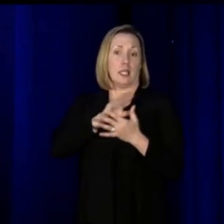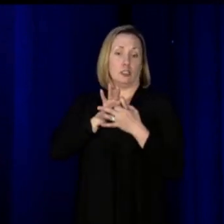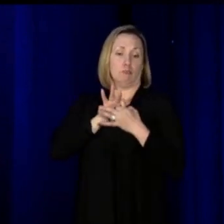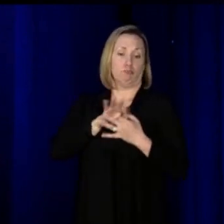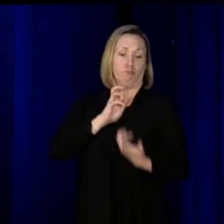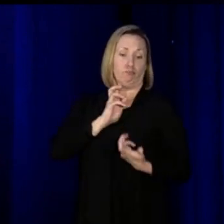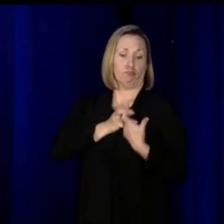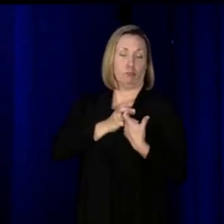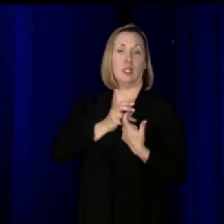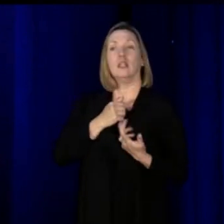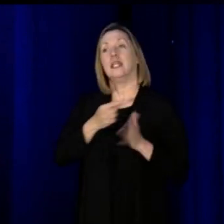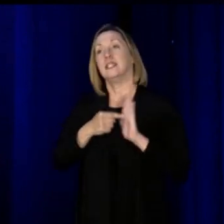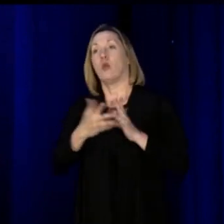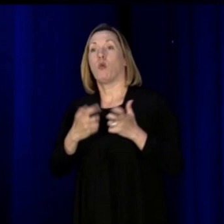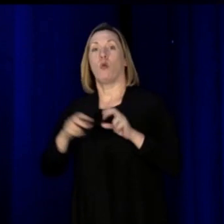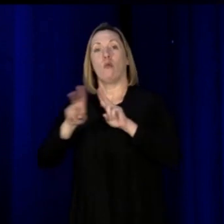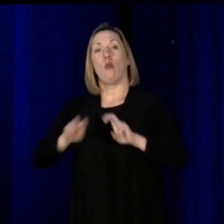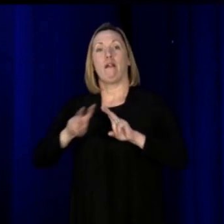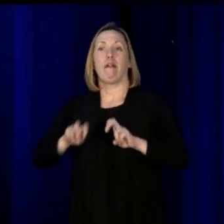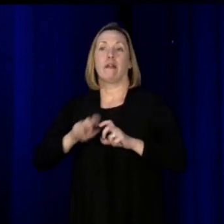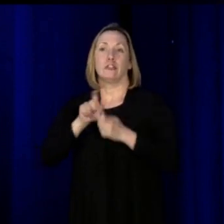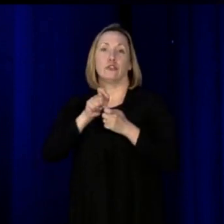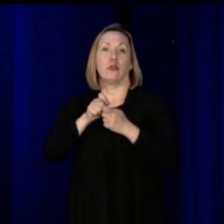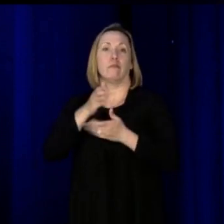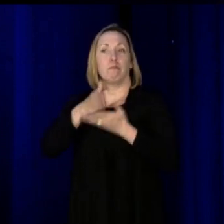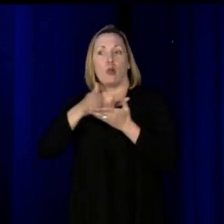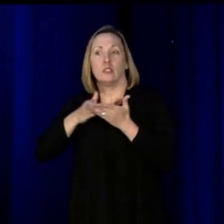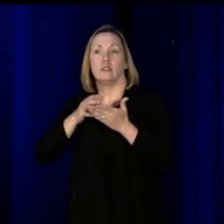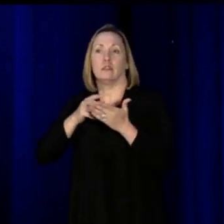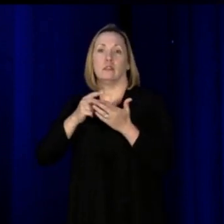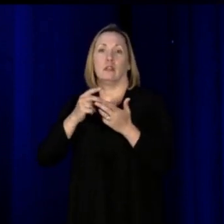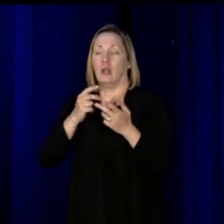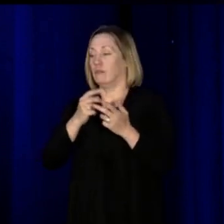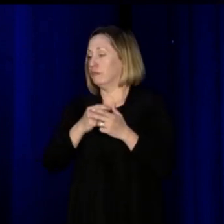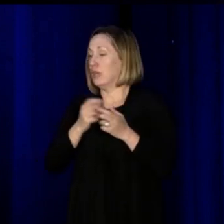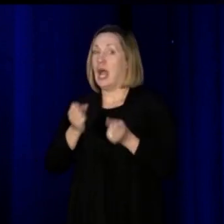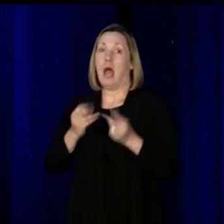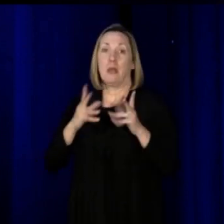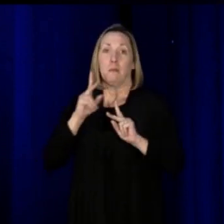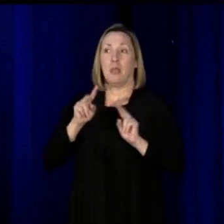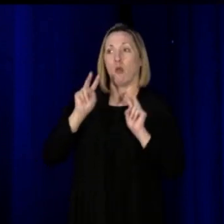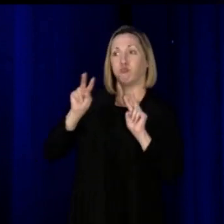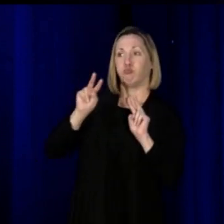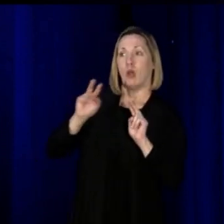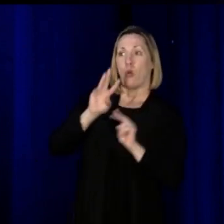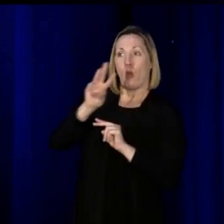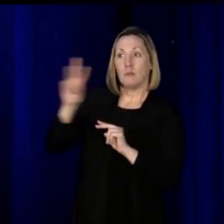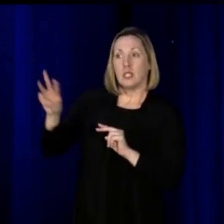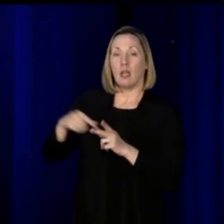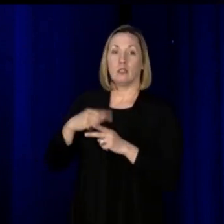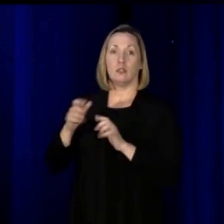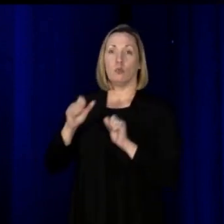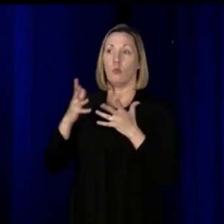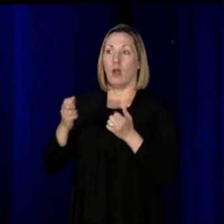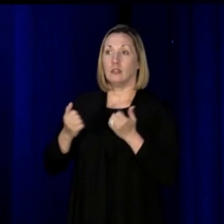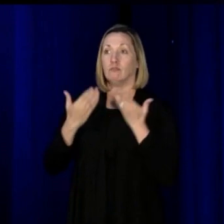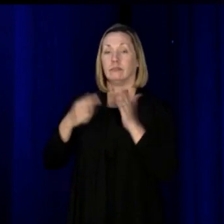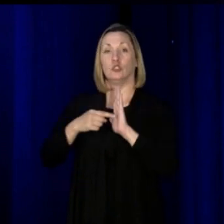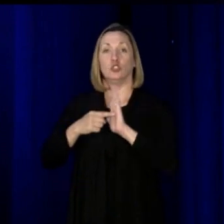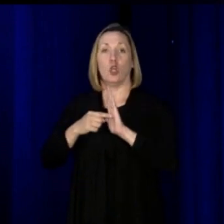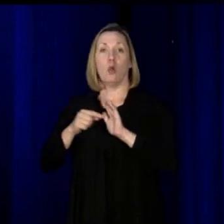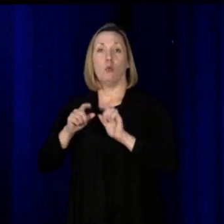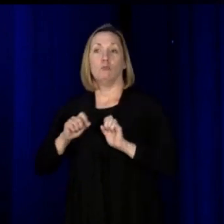Let's say that we want to analyze certain aspects of the visitor of our website, and based on that we want to deliver certain content or the